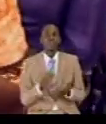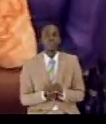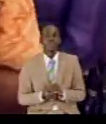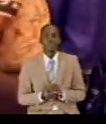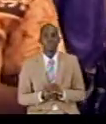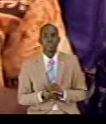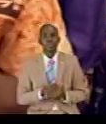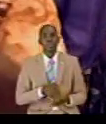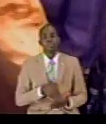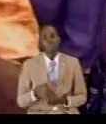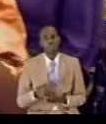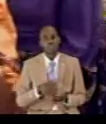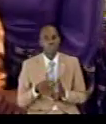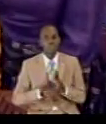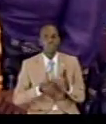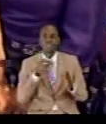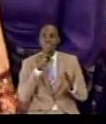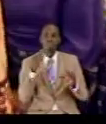Weariness is gone.